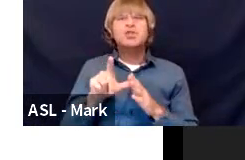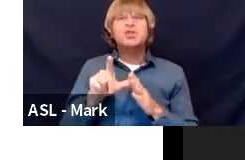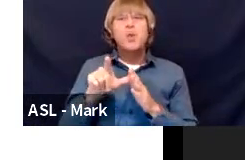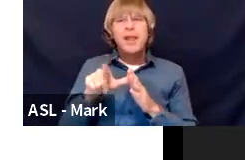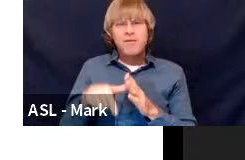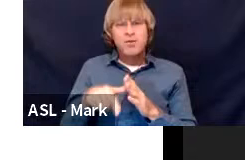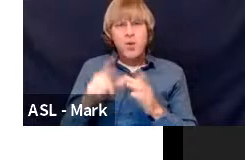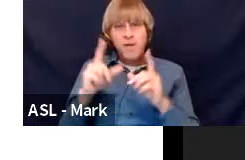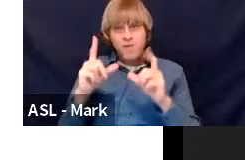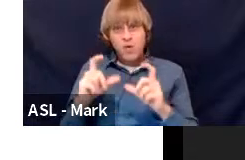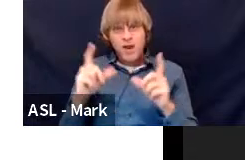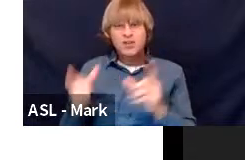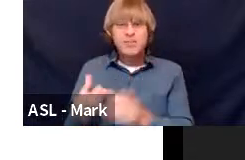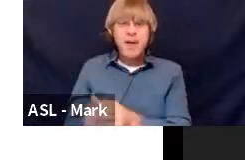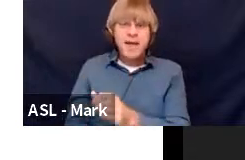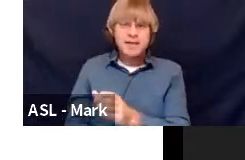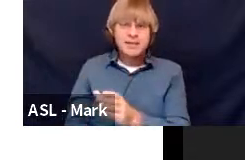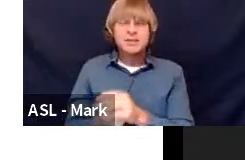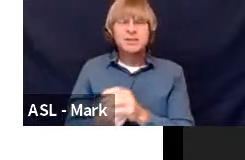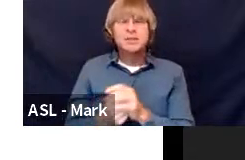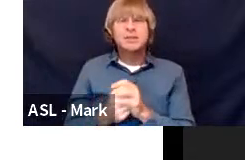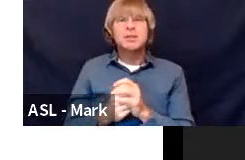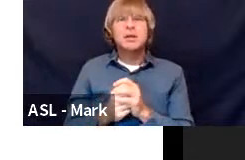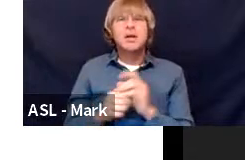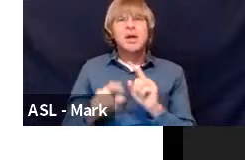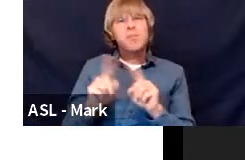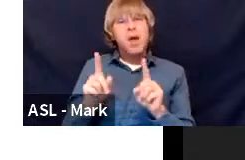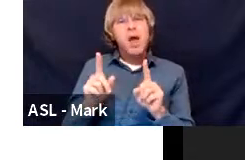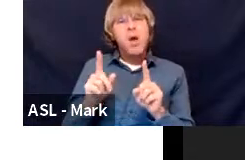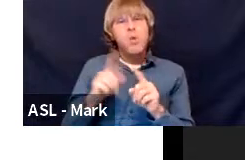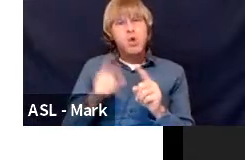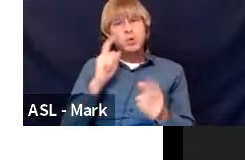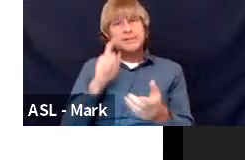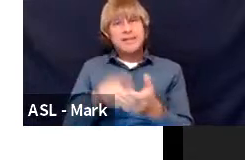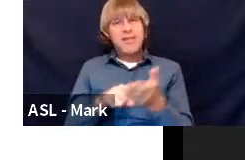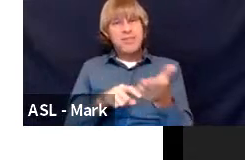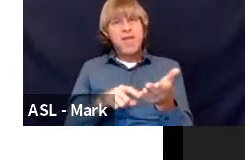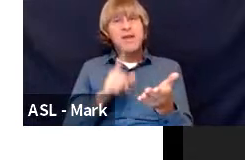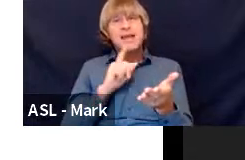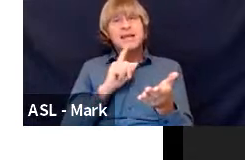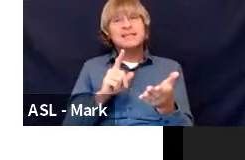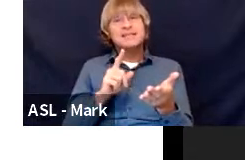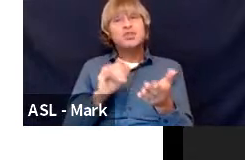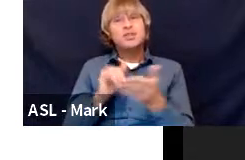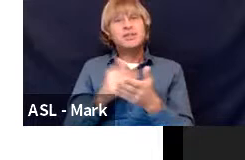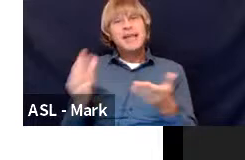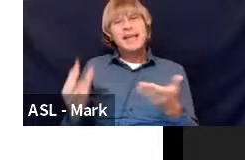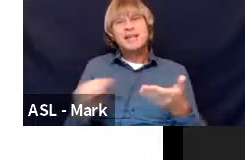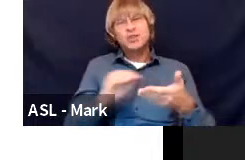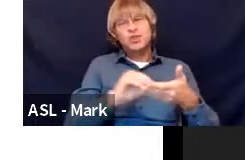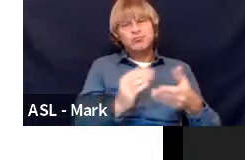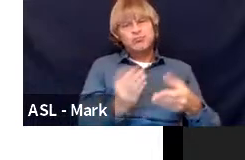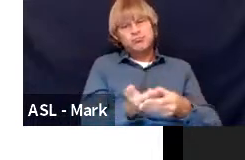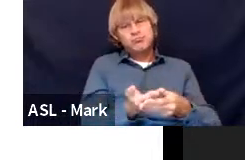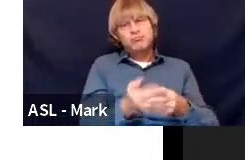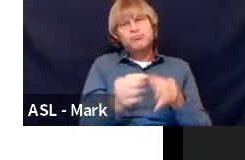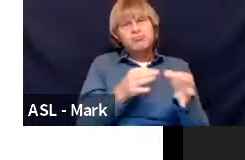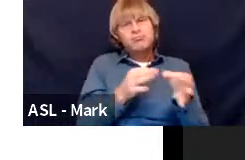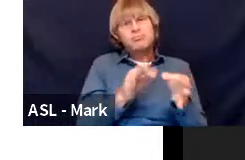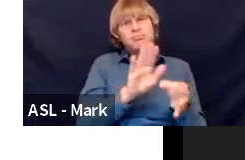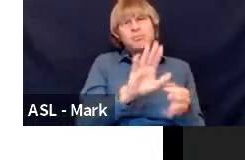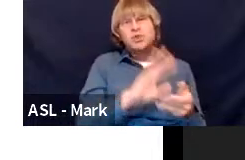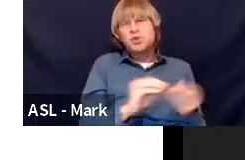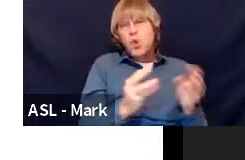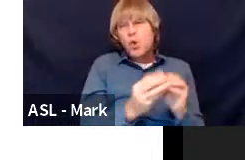we photographed this, she passed away. But what you're seeing here is like a little insert telling Abe's